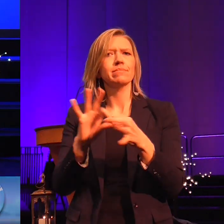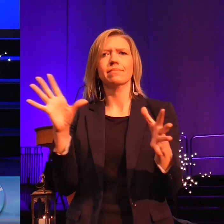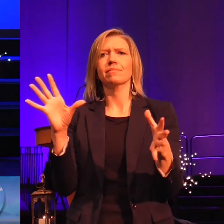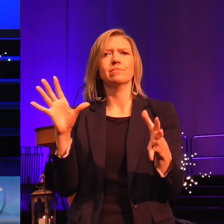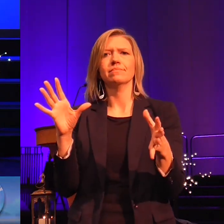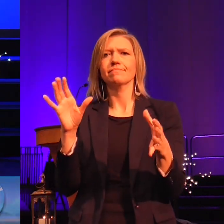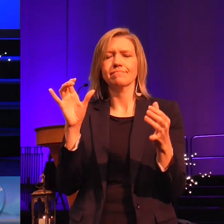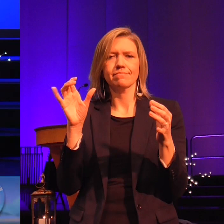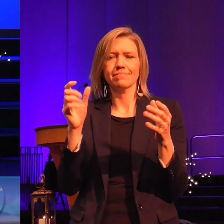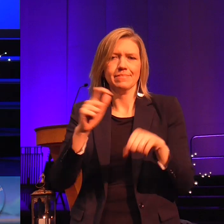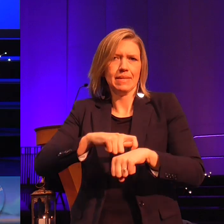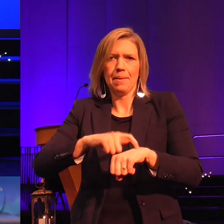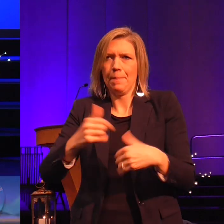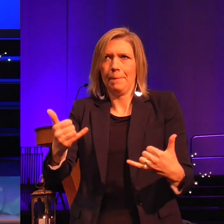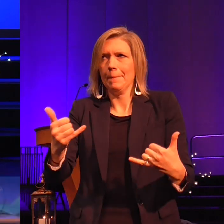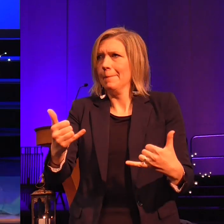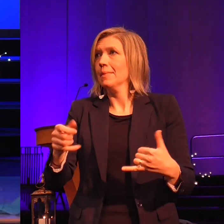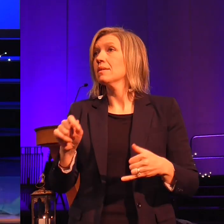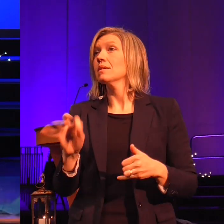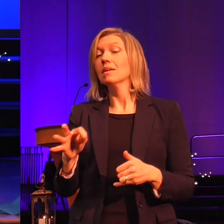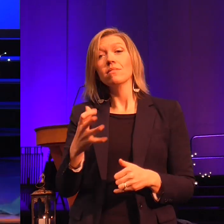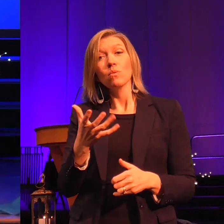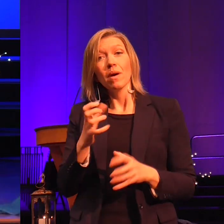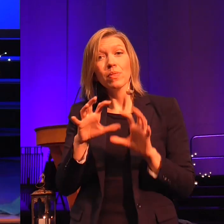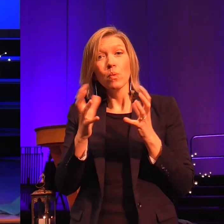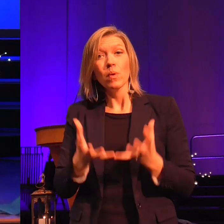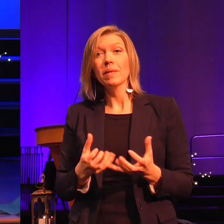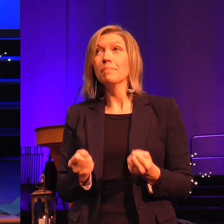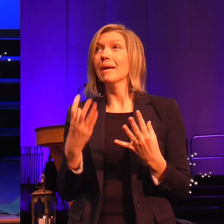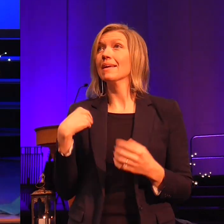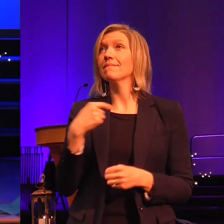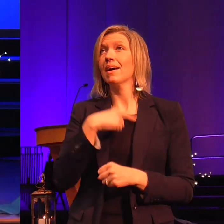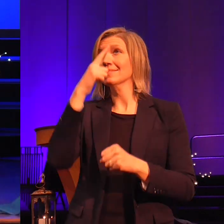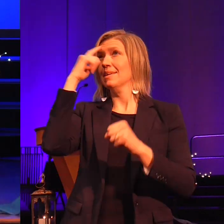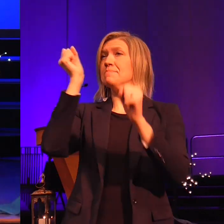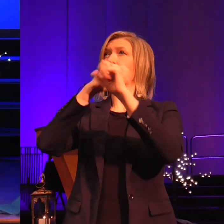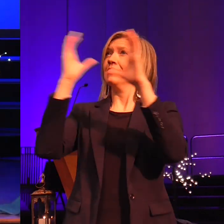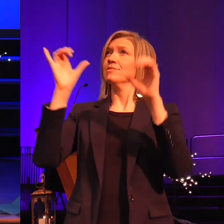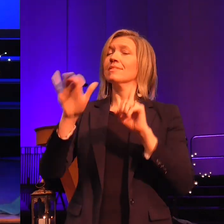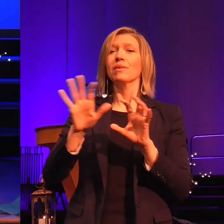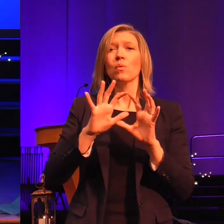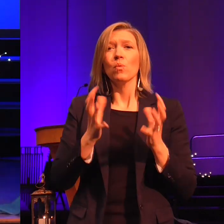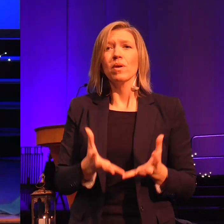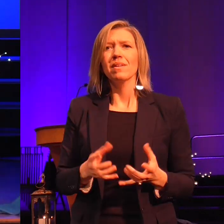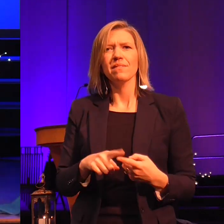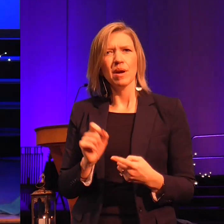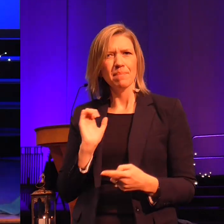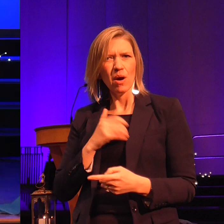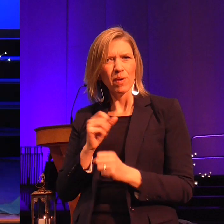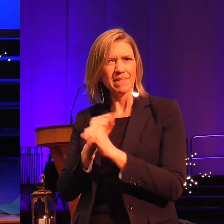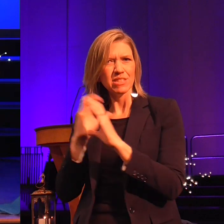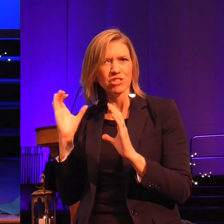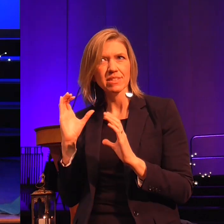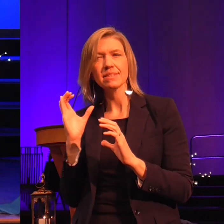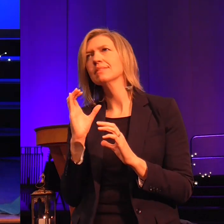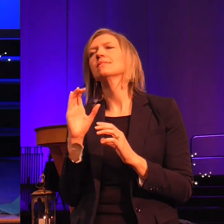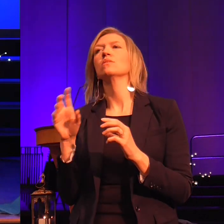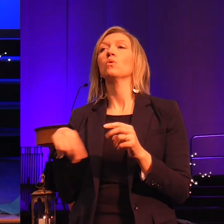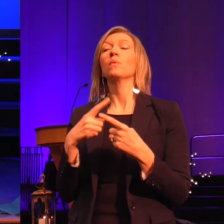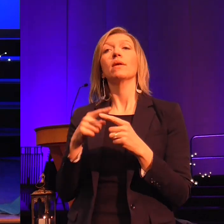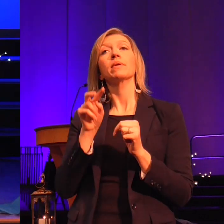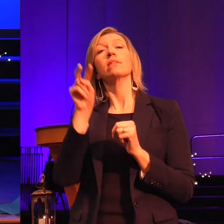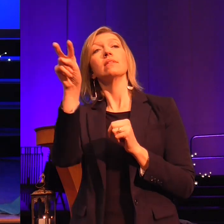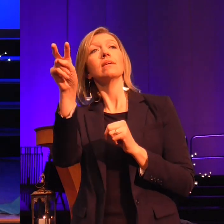If we want the world that many of us imagine, that world that we talked about in our vision, that world that when we look out and we